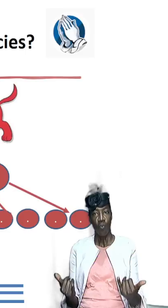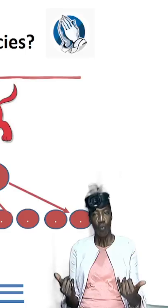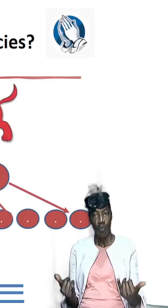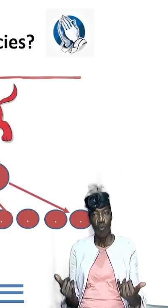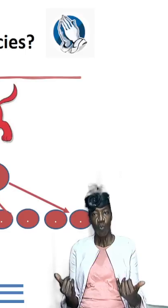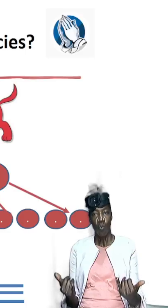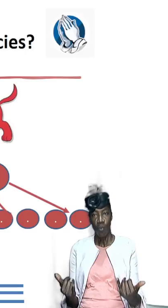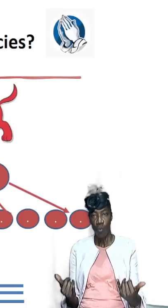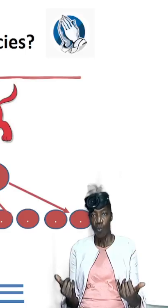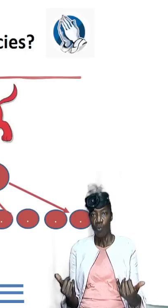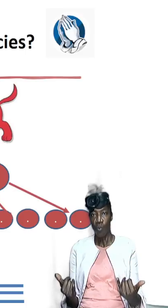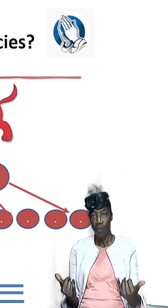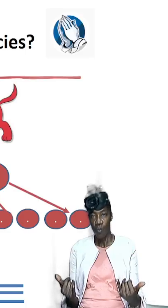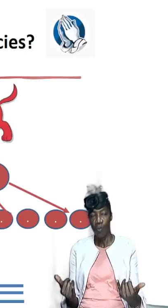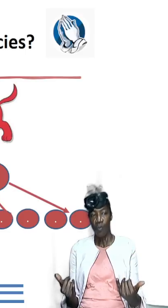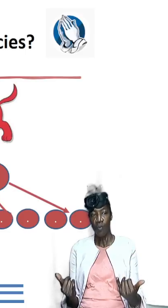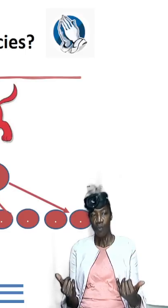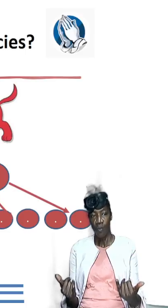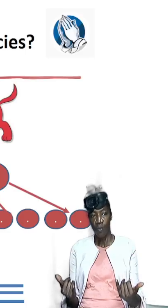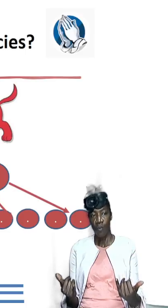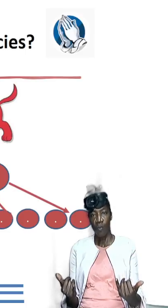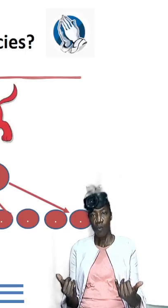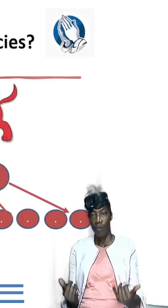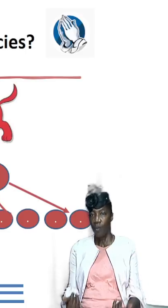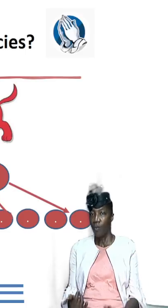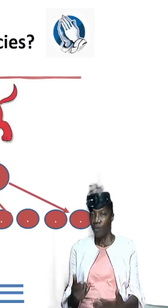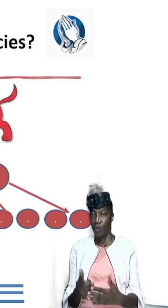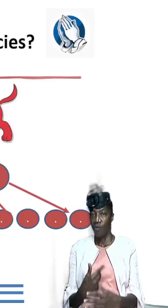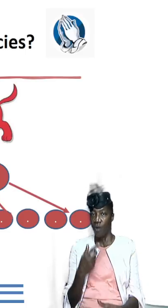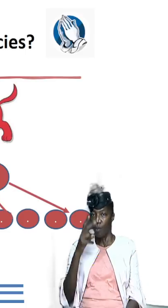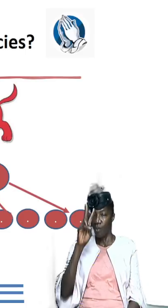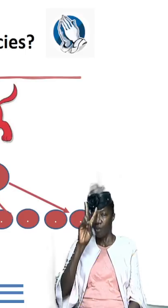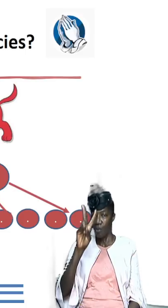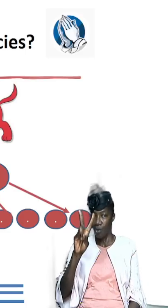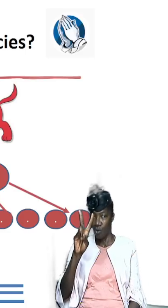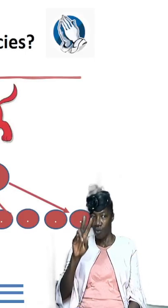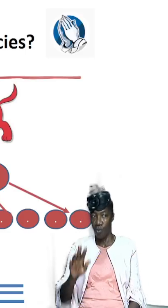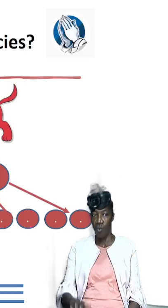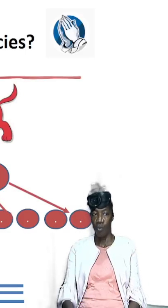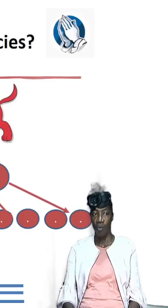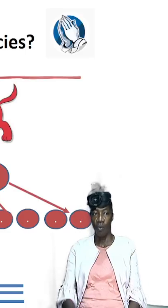You see how easy from two dogs,